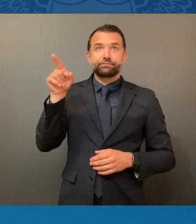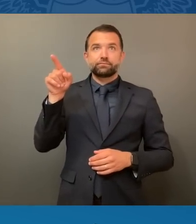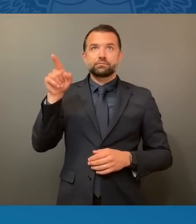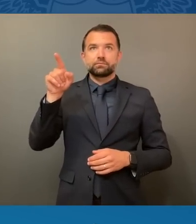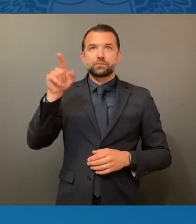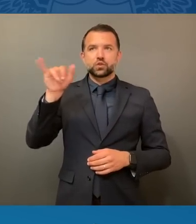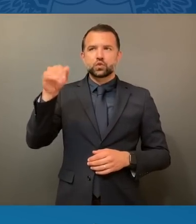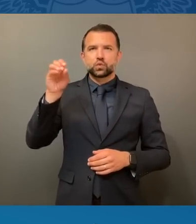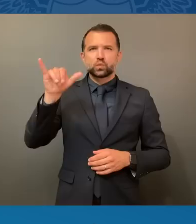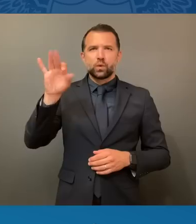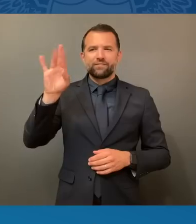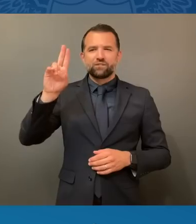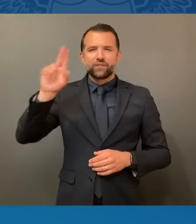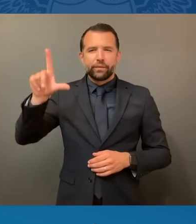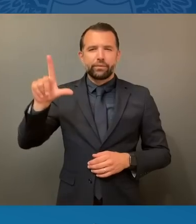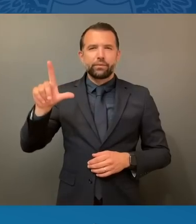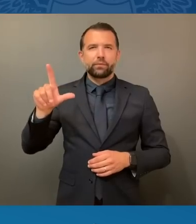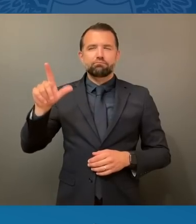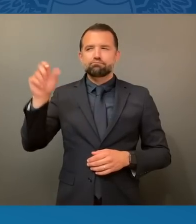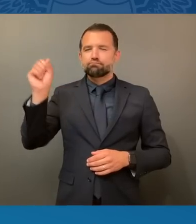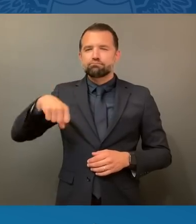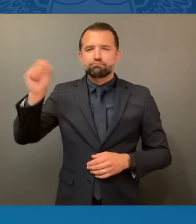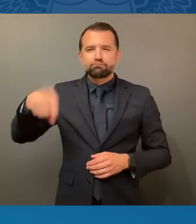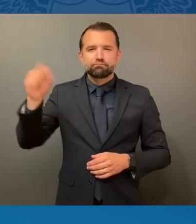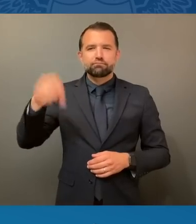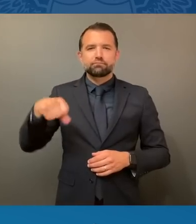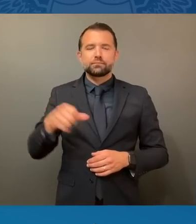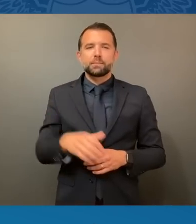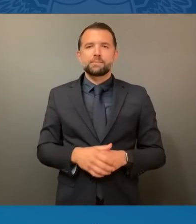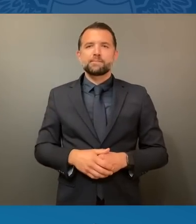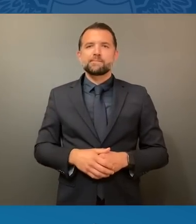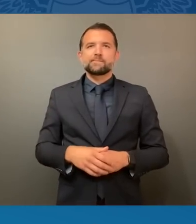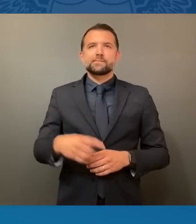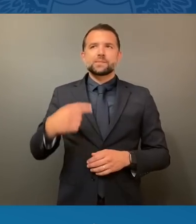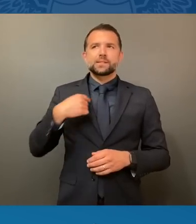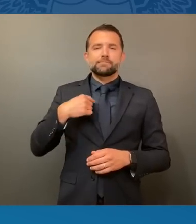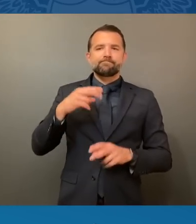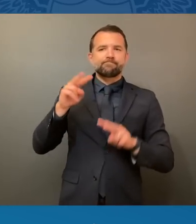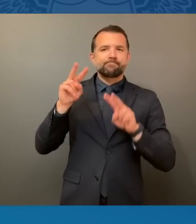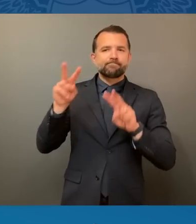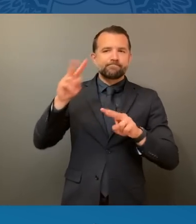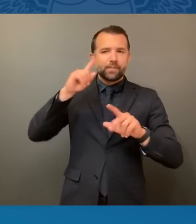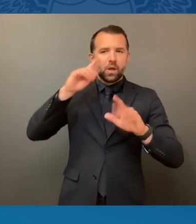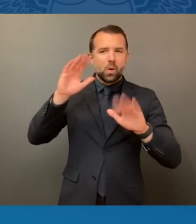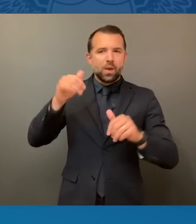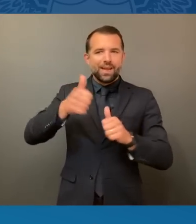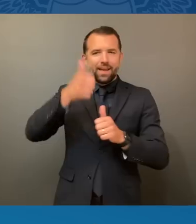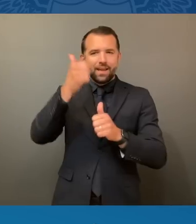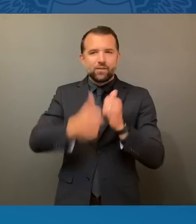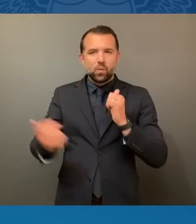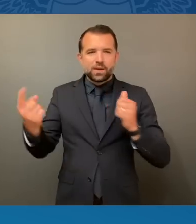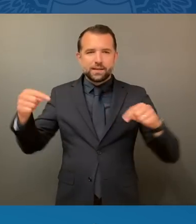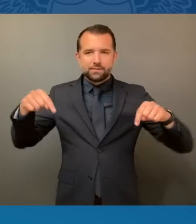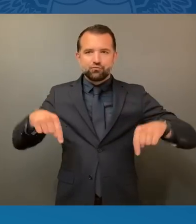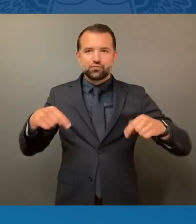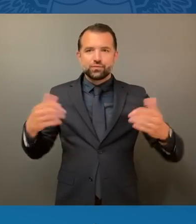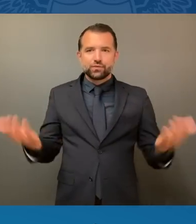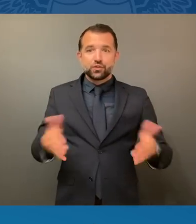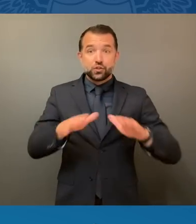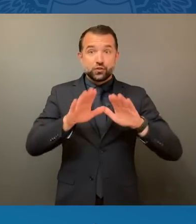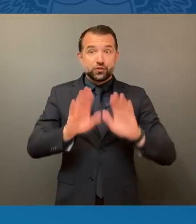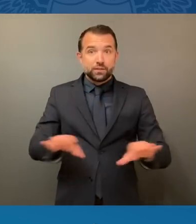joyful. I look at our young leaders, and I hope everyone here, in addition to the children that we have and in our